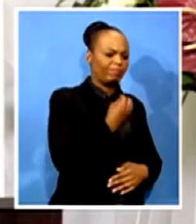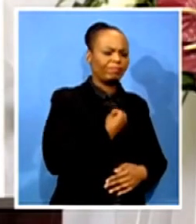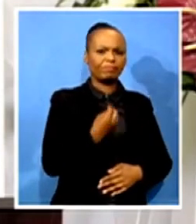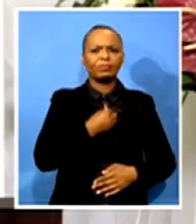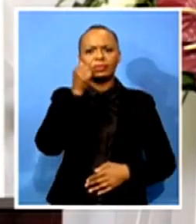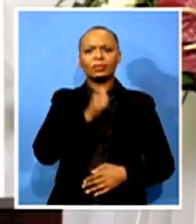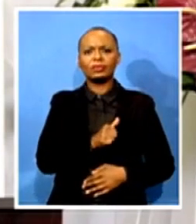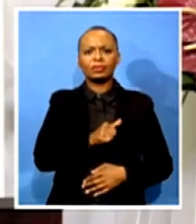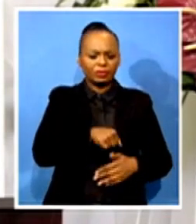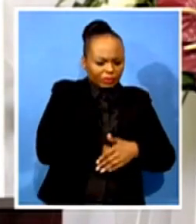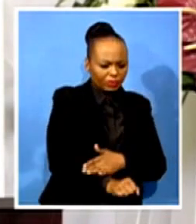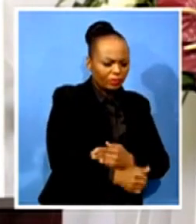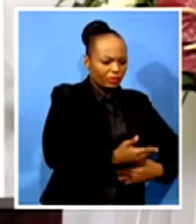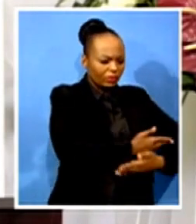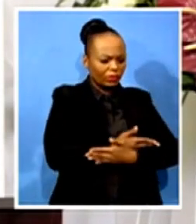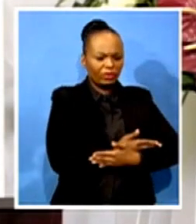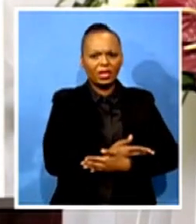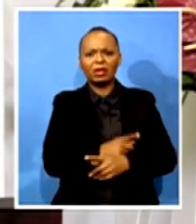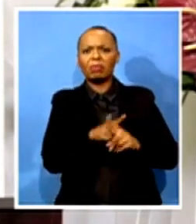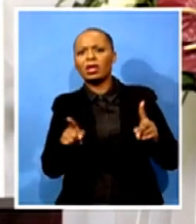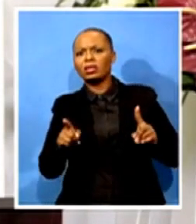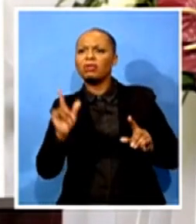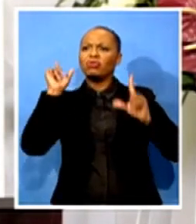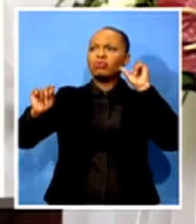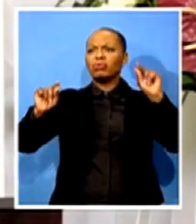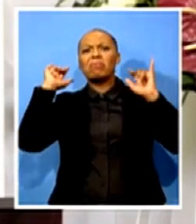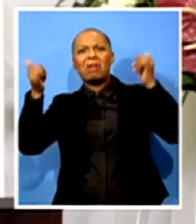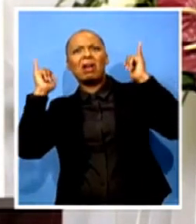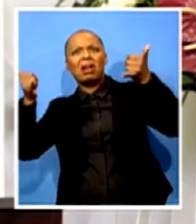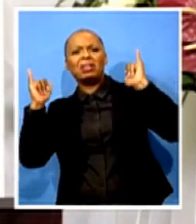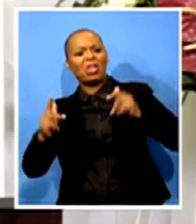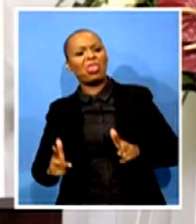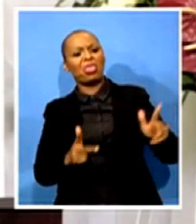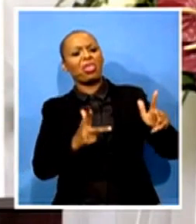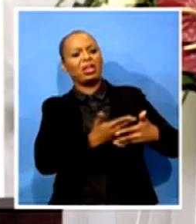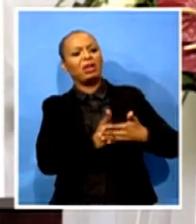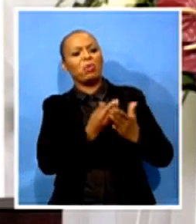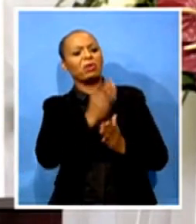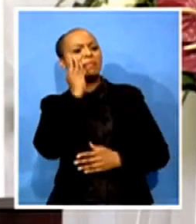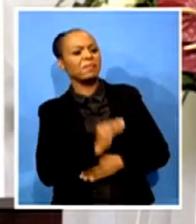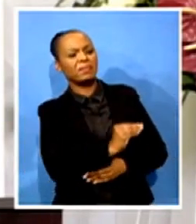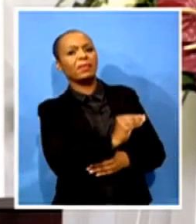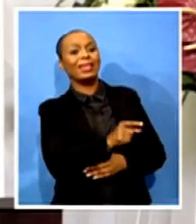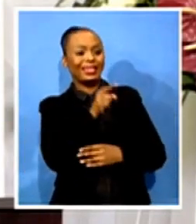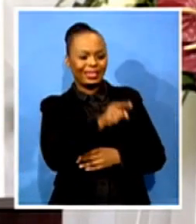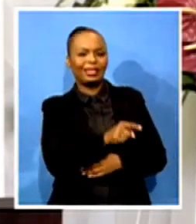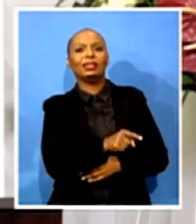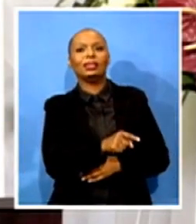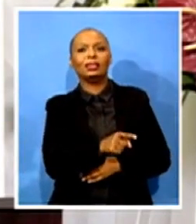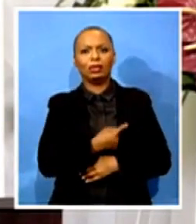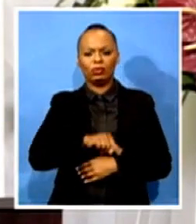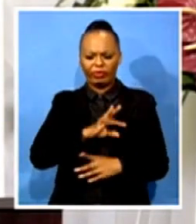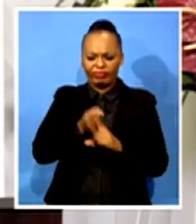jumpa outside, they leave the children, some of the gogos. That incident was happening in Lamontville when a gogo